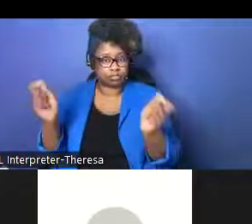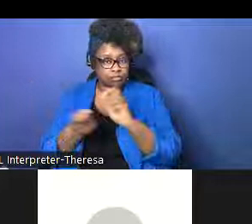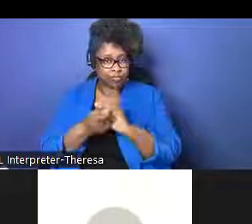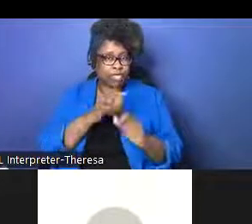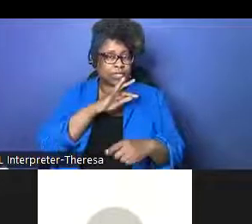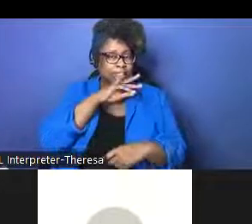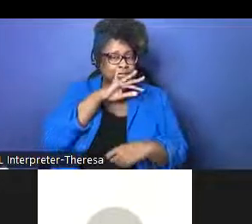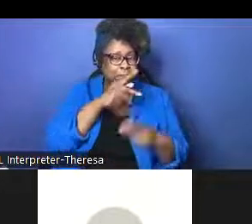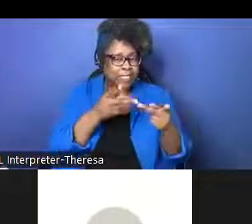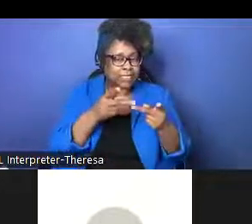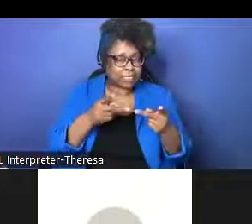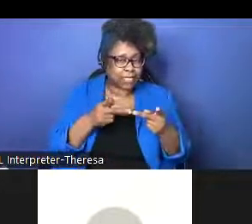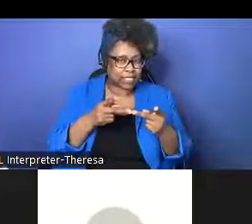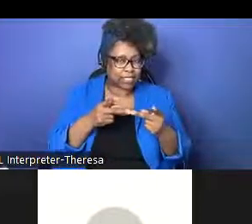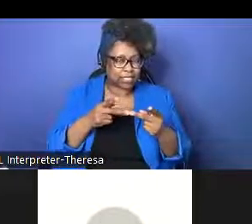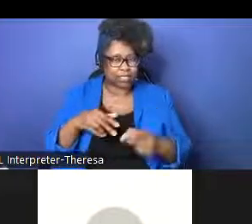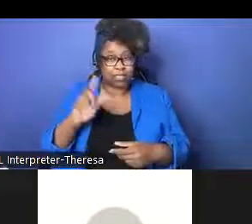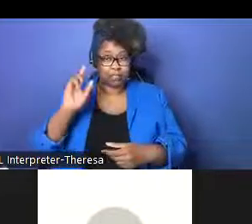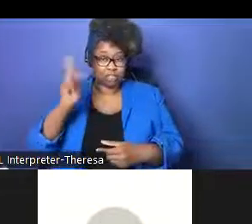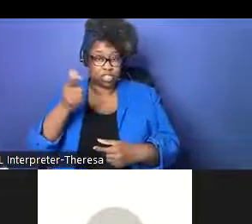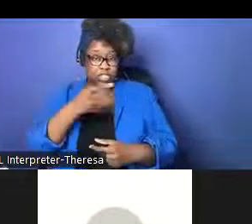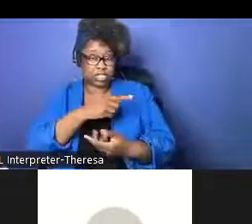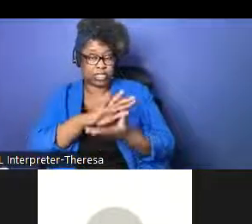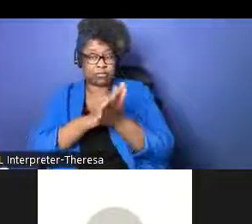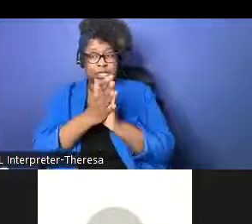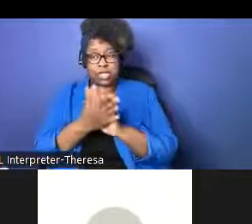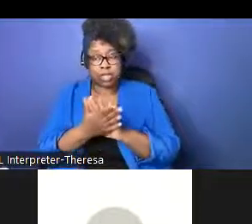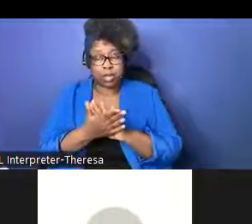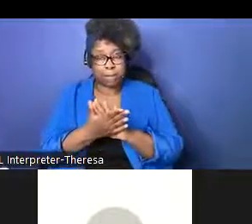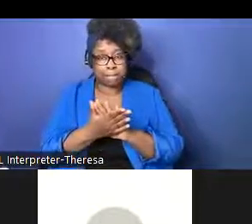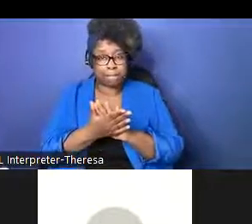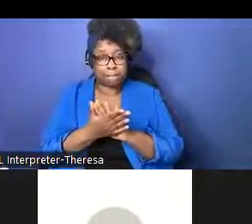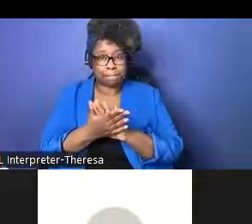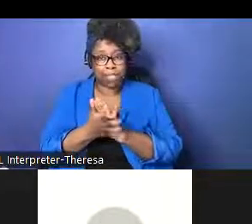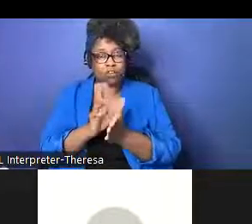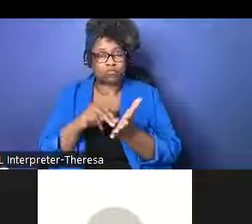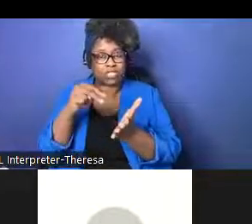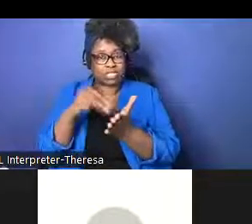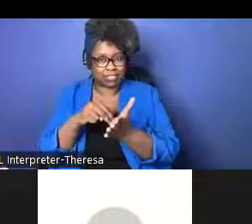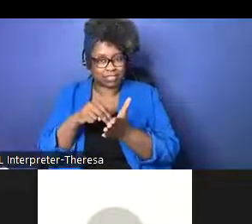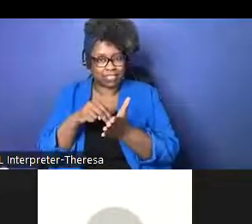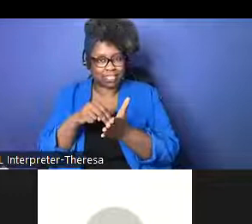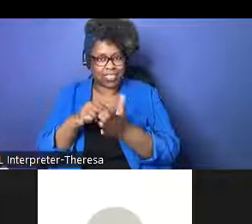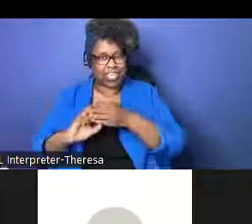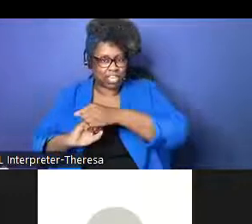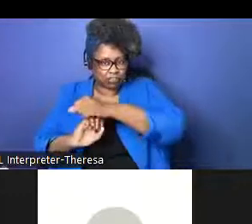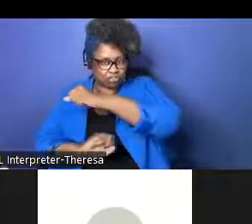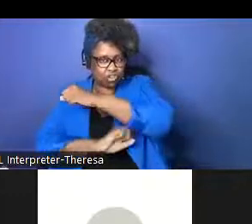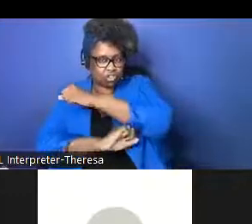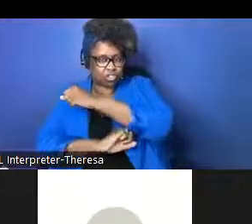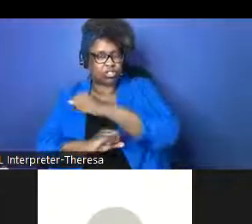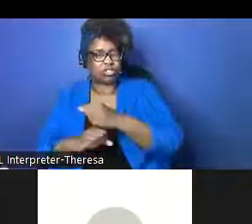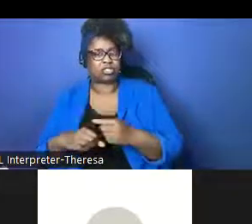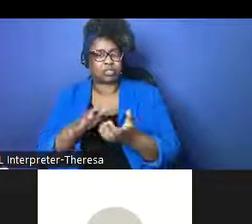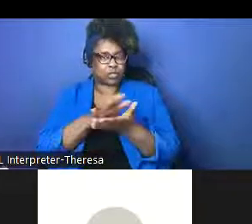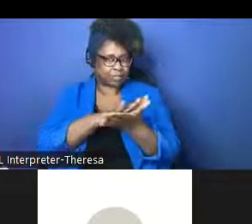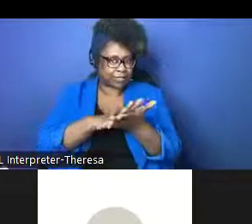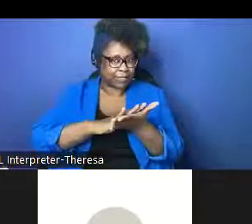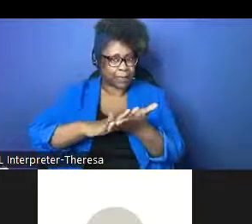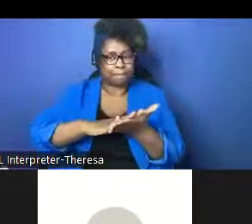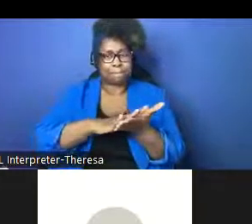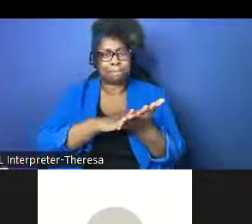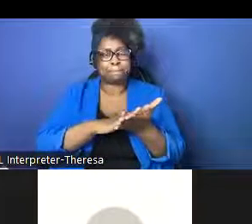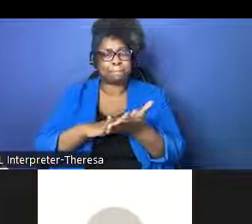contaminated sites eventually into pieces of resilient infrastructure. So have them go through cleanup, and